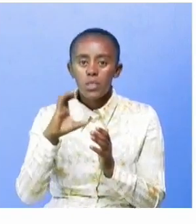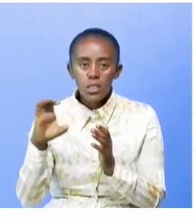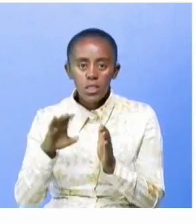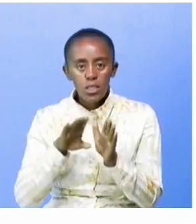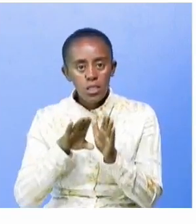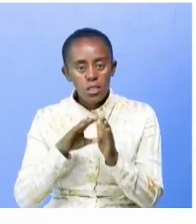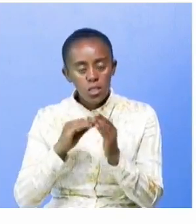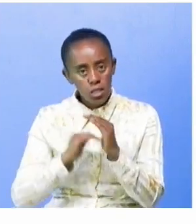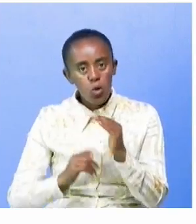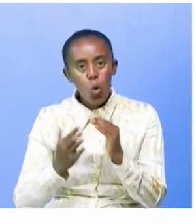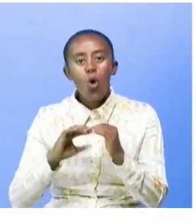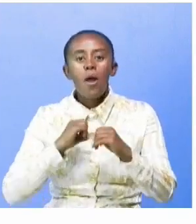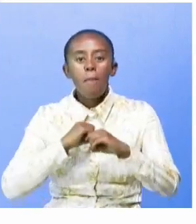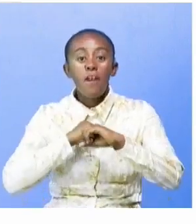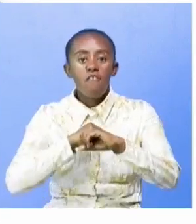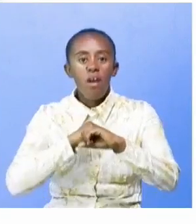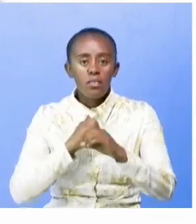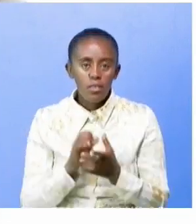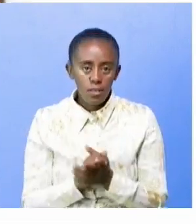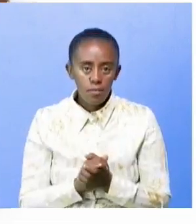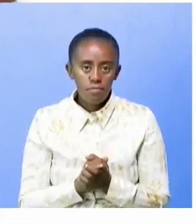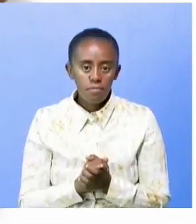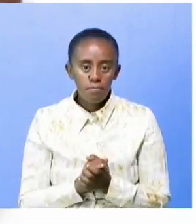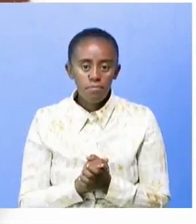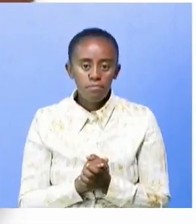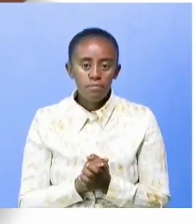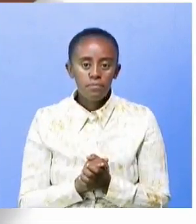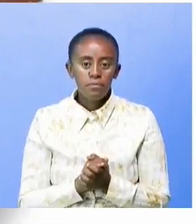or prevent